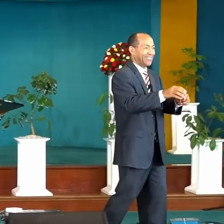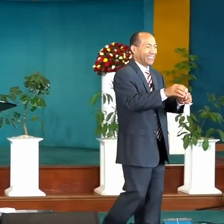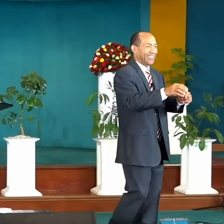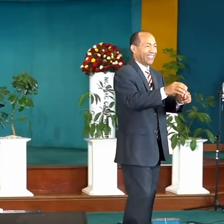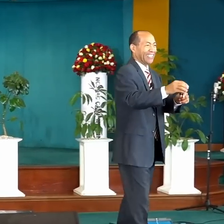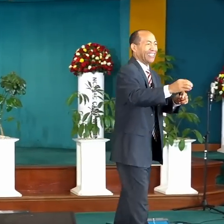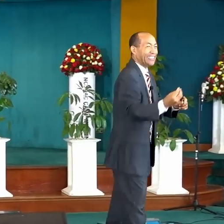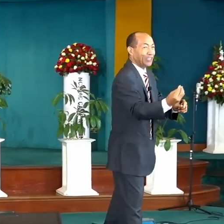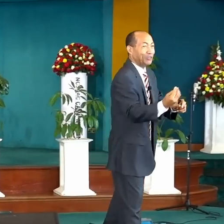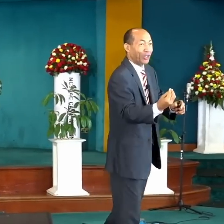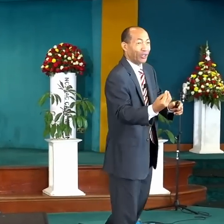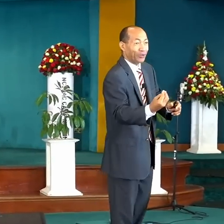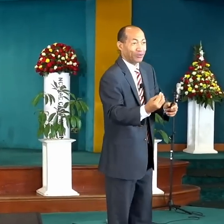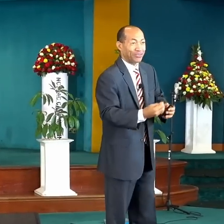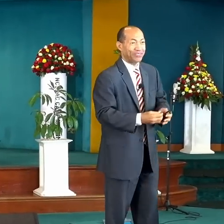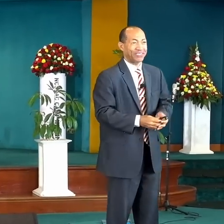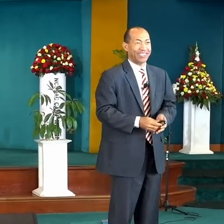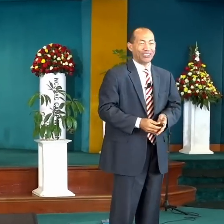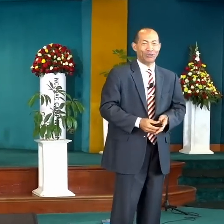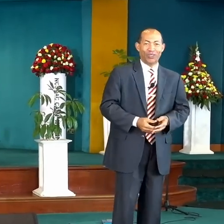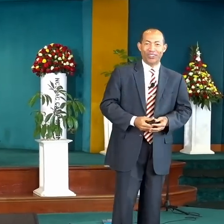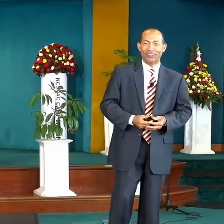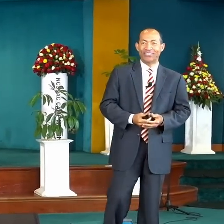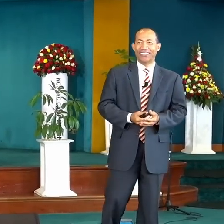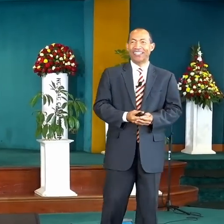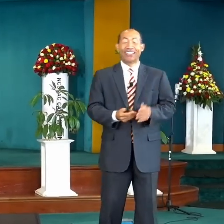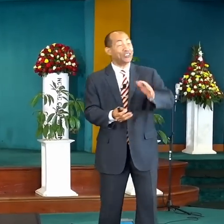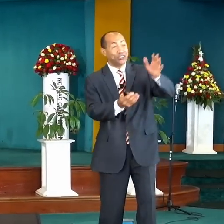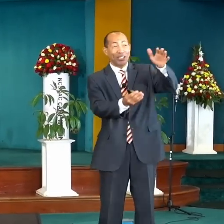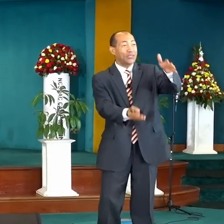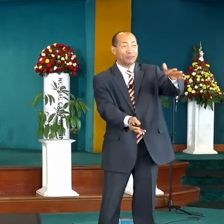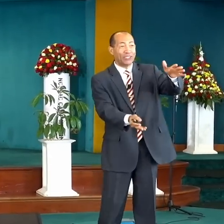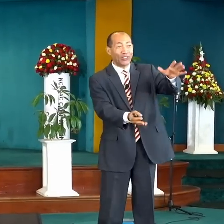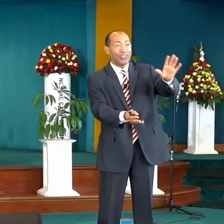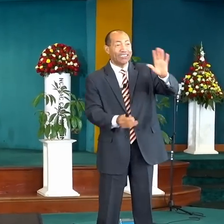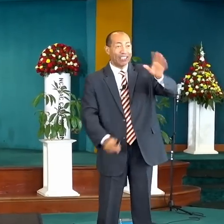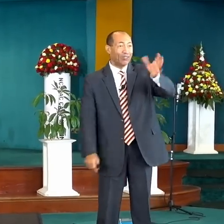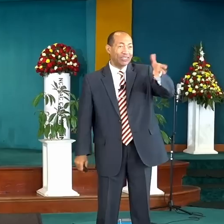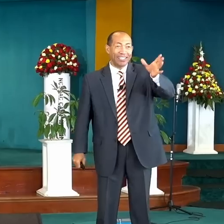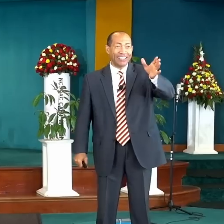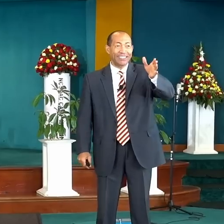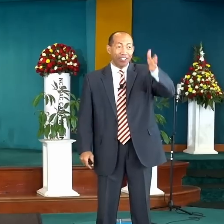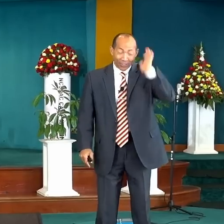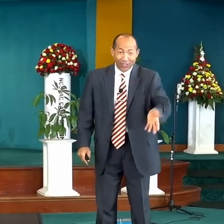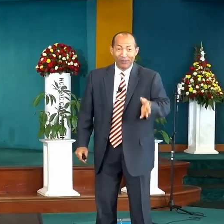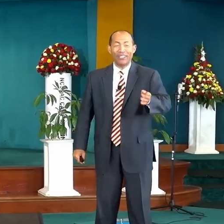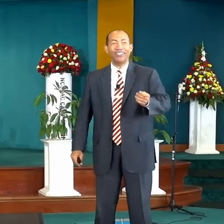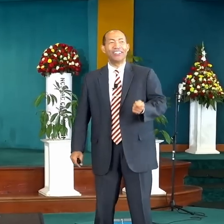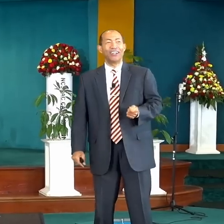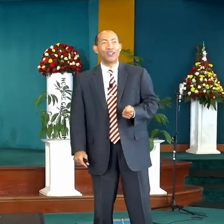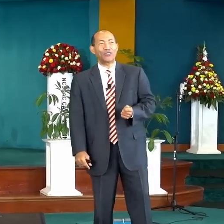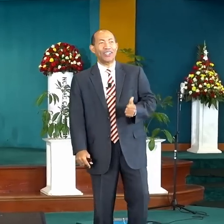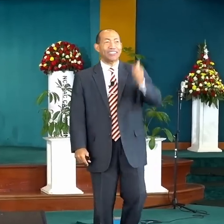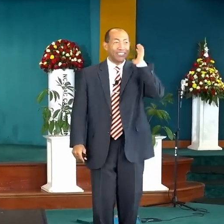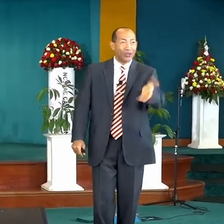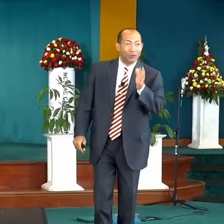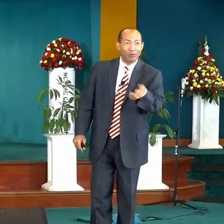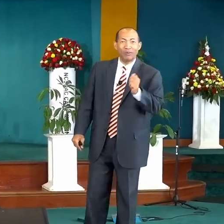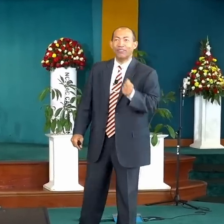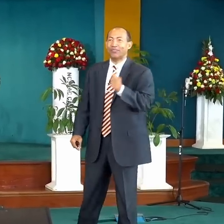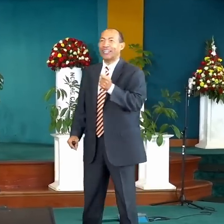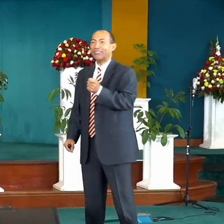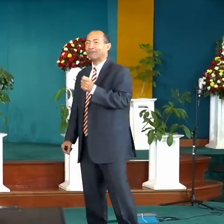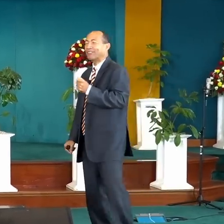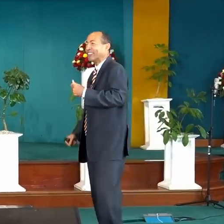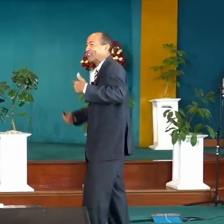says, get involved, get involved. Yesterday, we spent all day looking at the coming of Christ and how